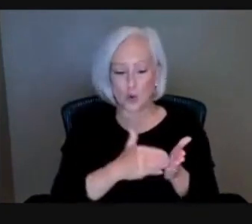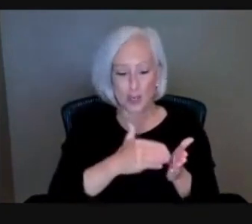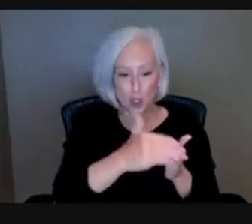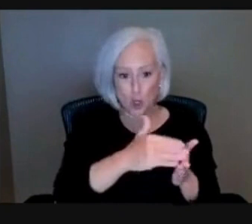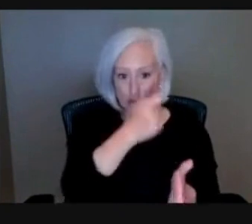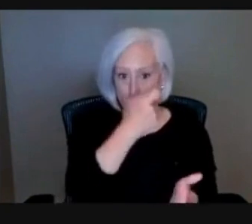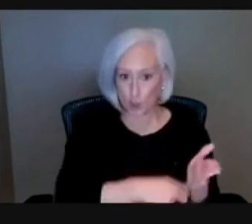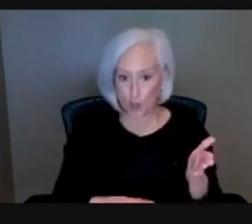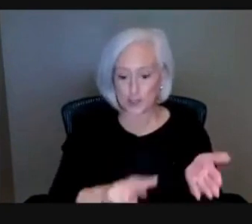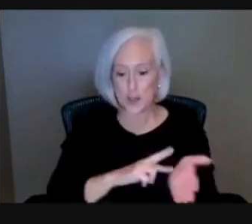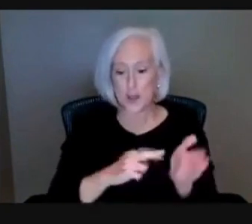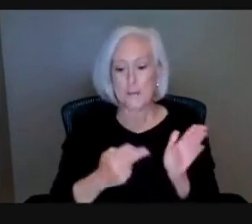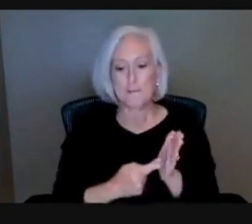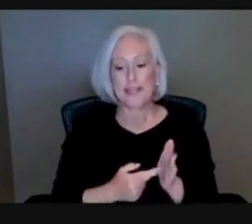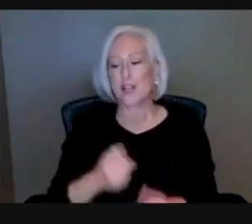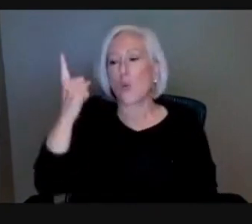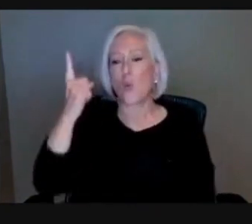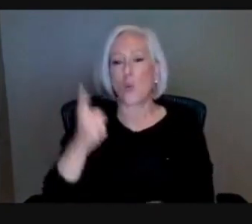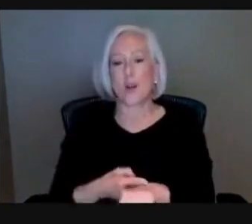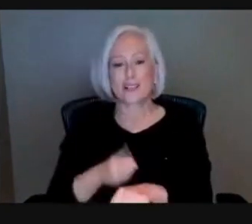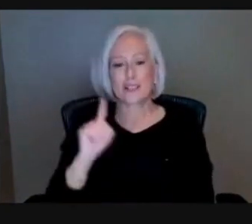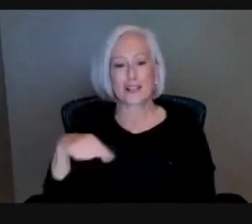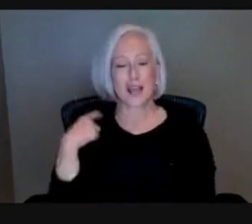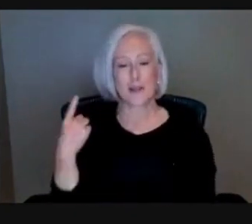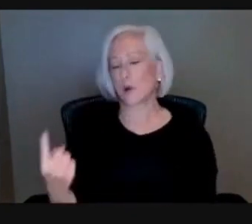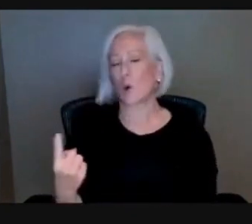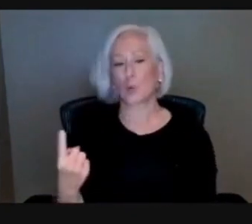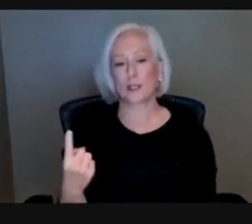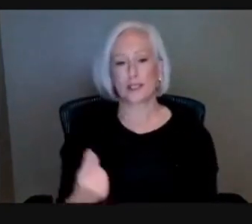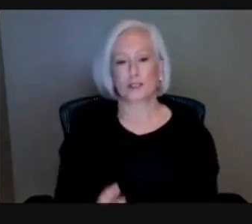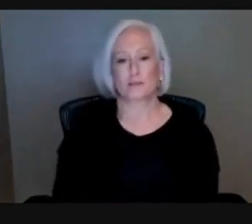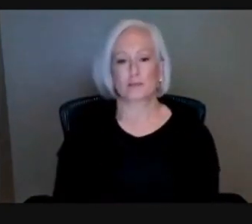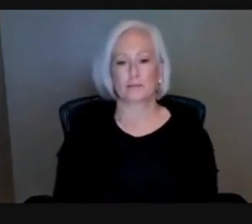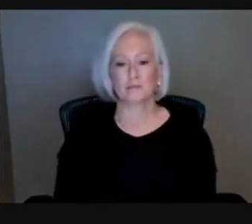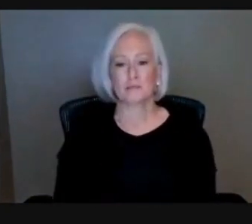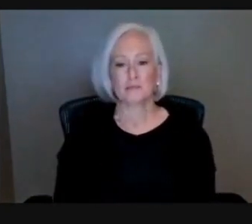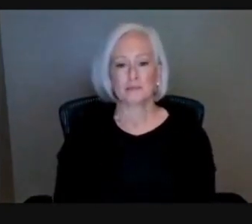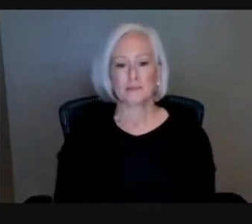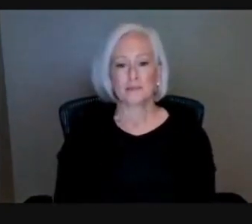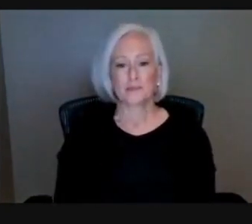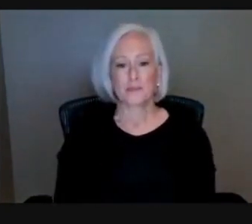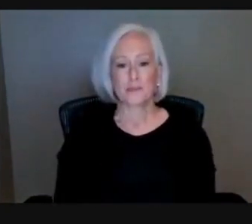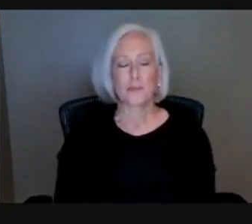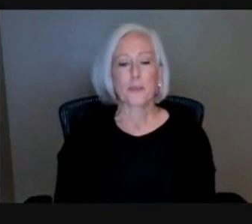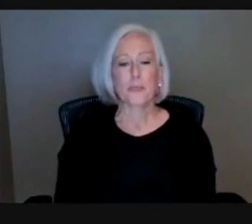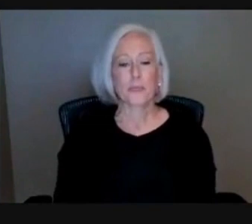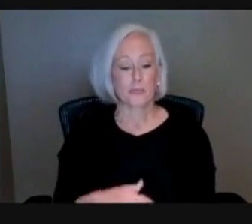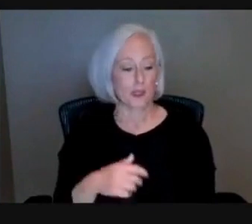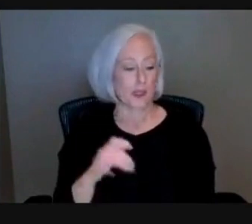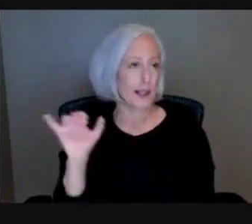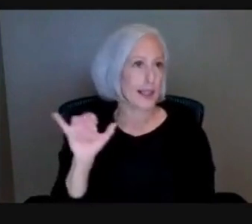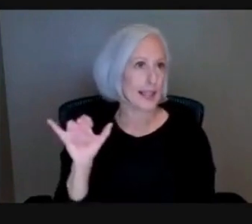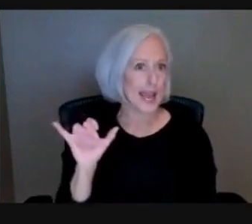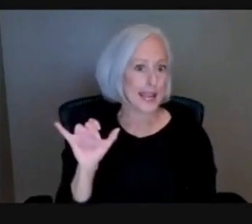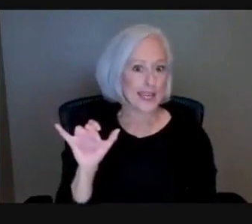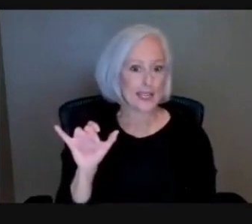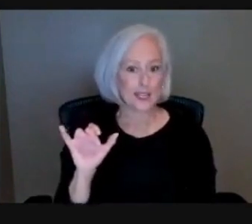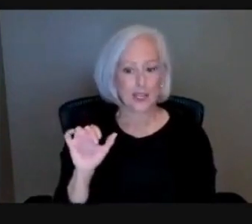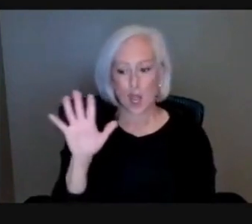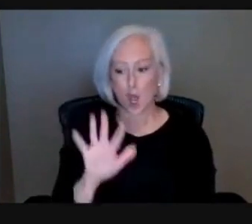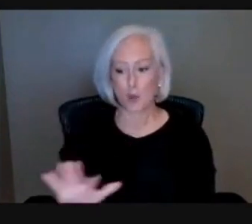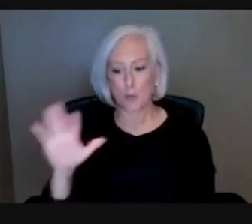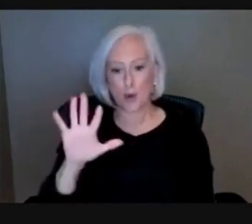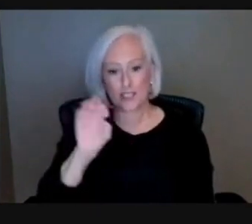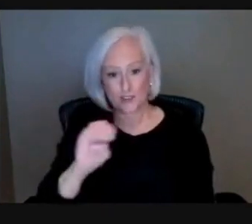are closing costs that are one-time fees only. So things of that nature would be like your appraisal fee,